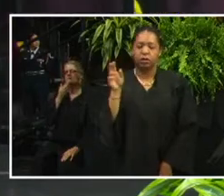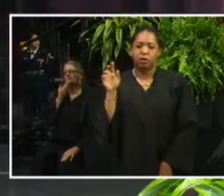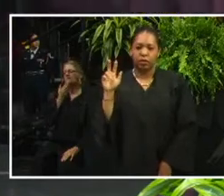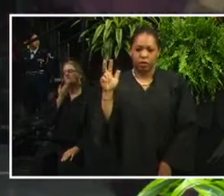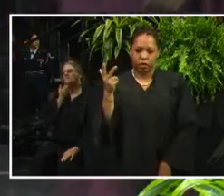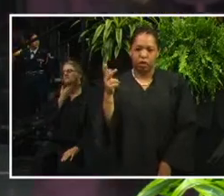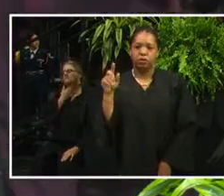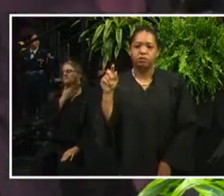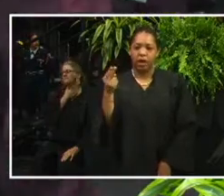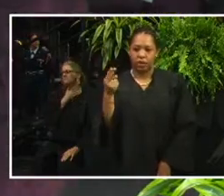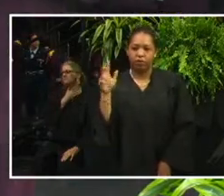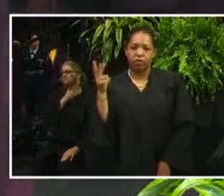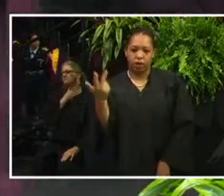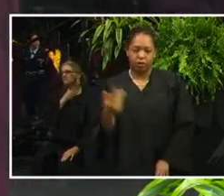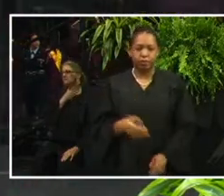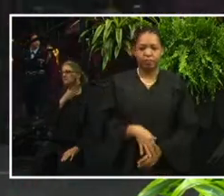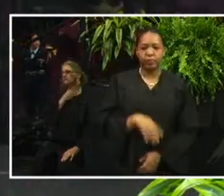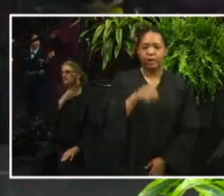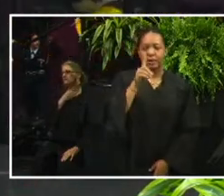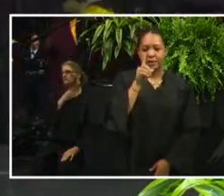Diamond Nevaeh Lawson.